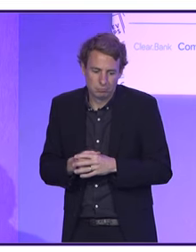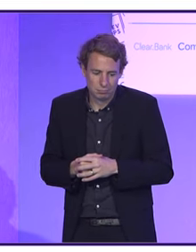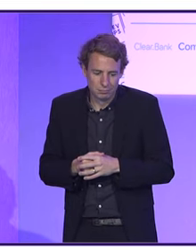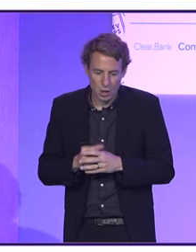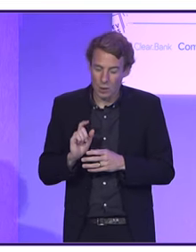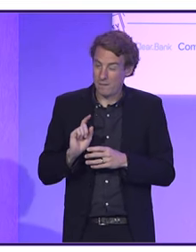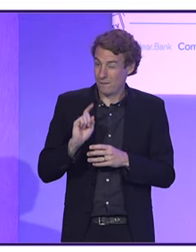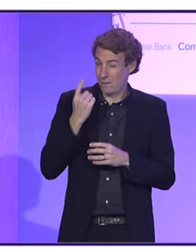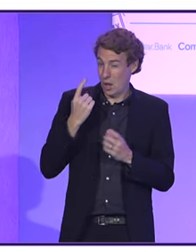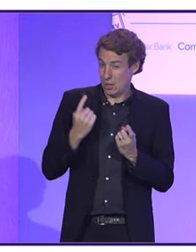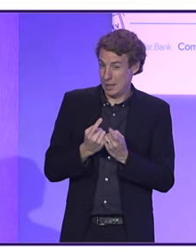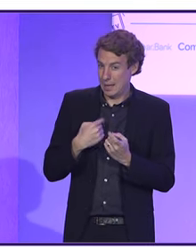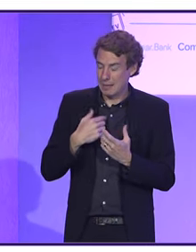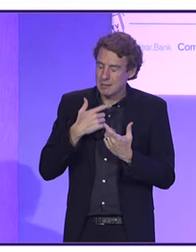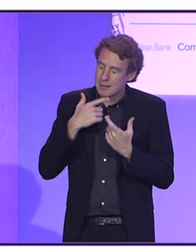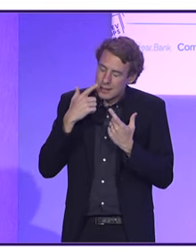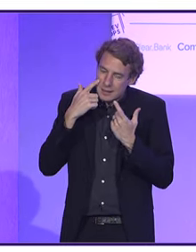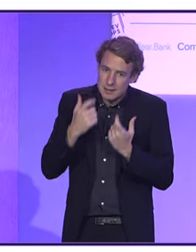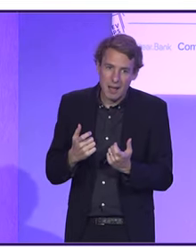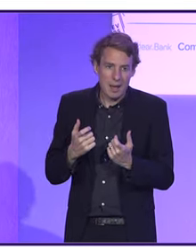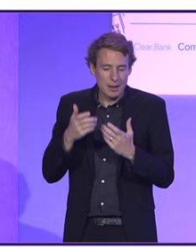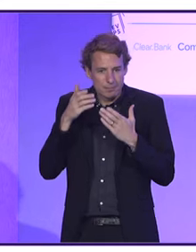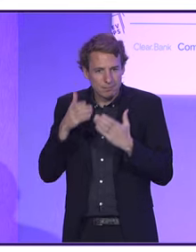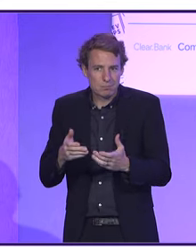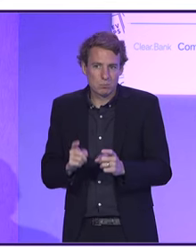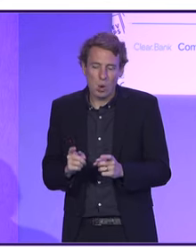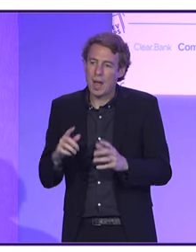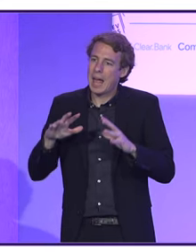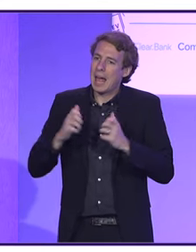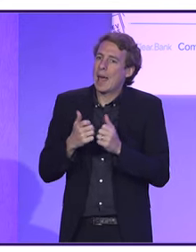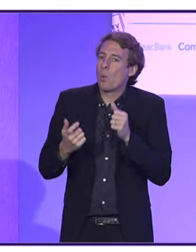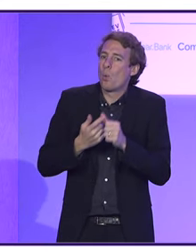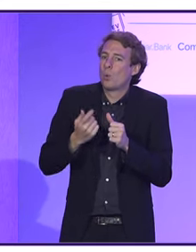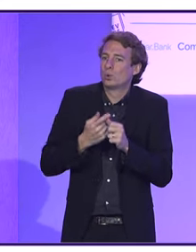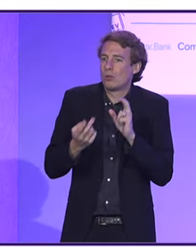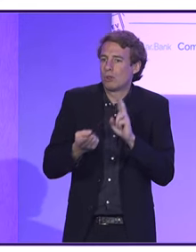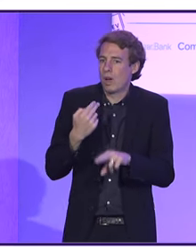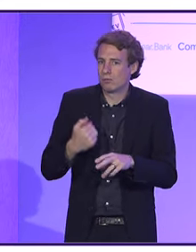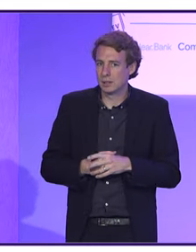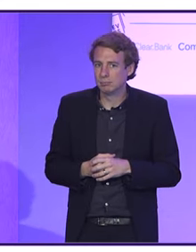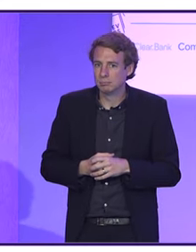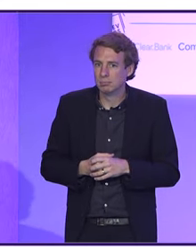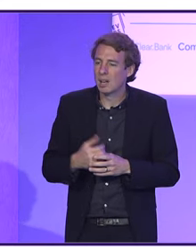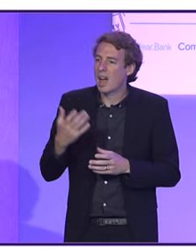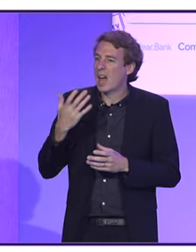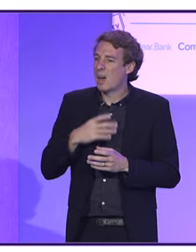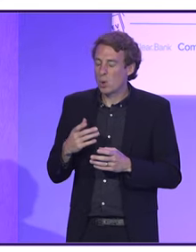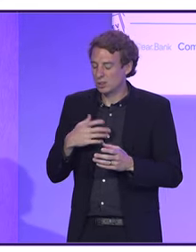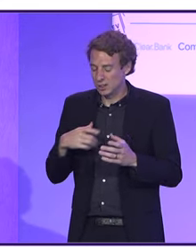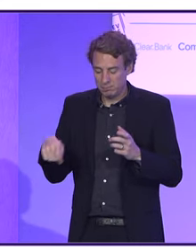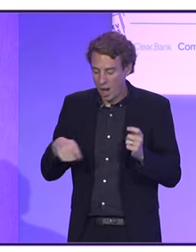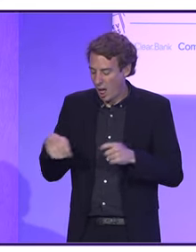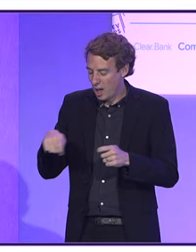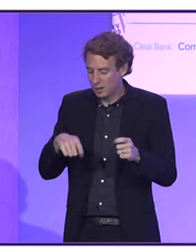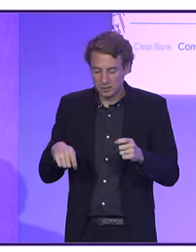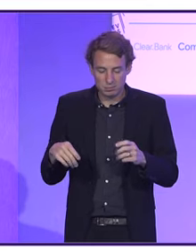started really caring about in my main career was, how do I get auto recovery? I want to just be plugging my stuff into other stuff. I want to play my